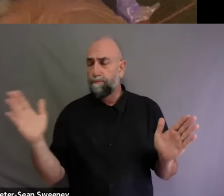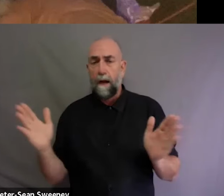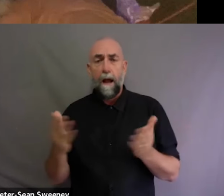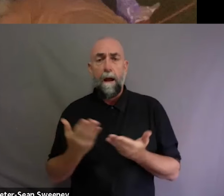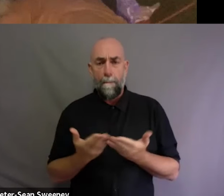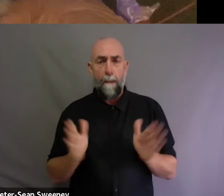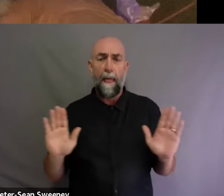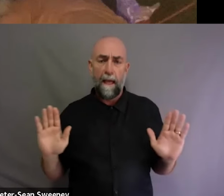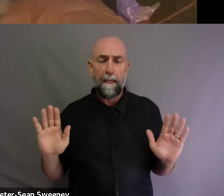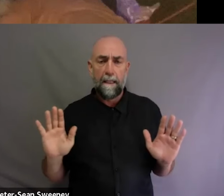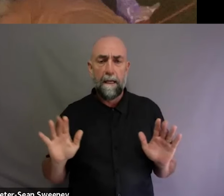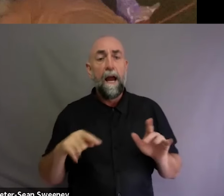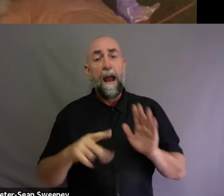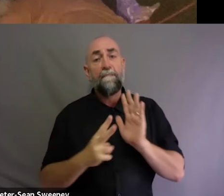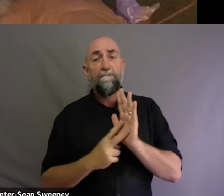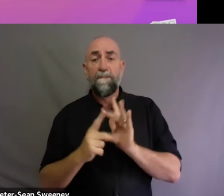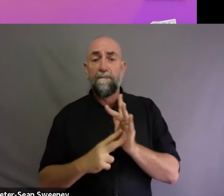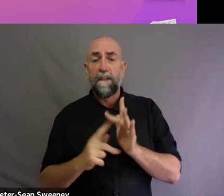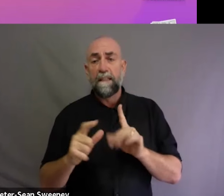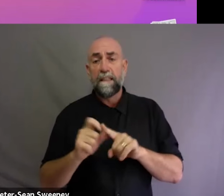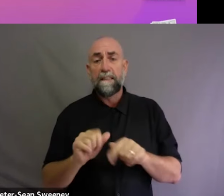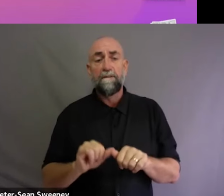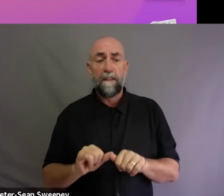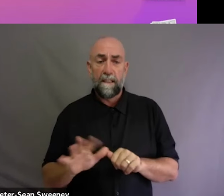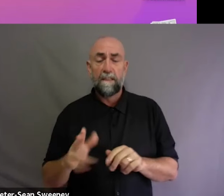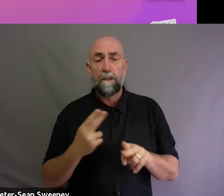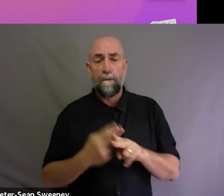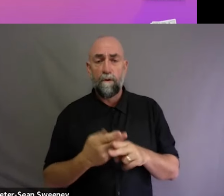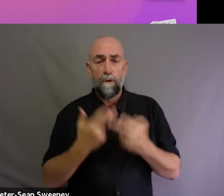as Vivid. Thank you.